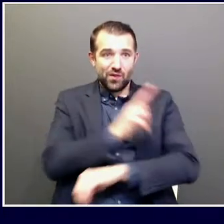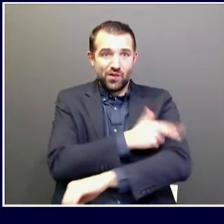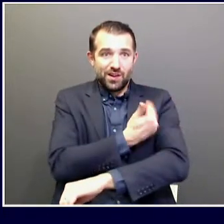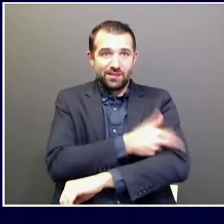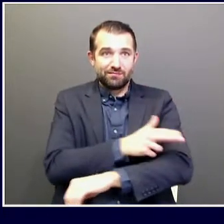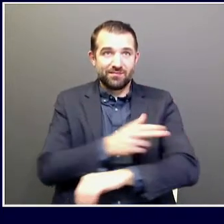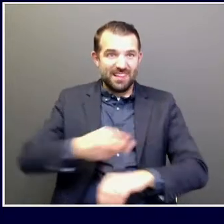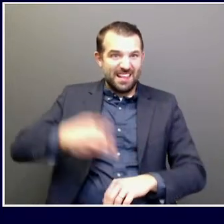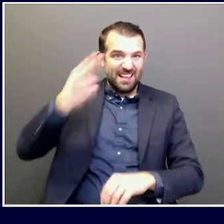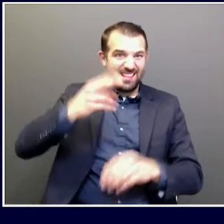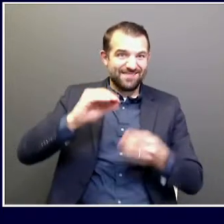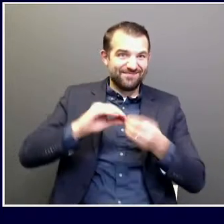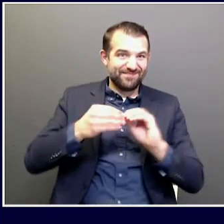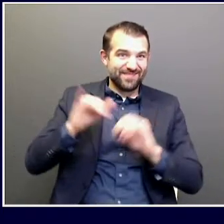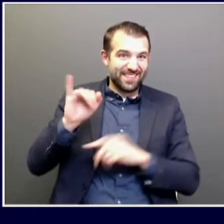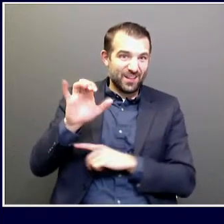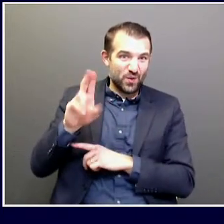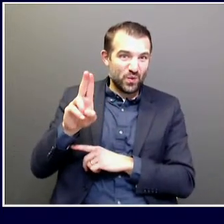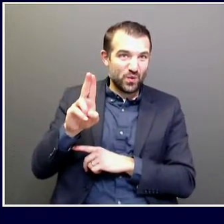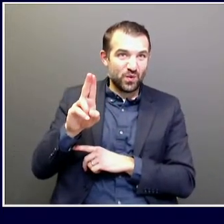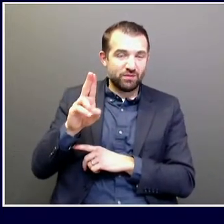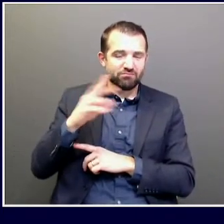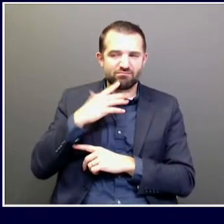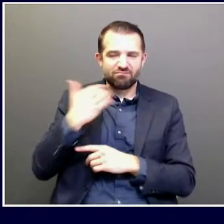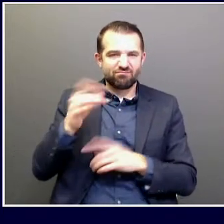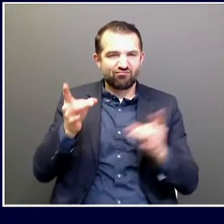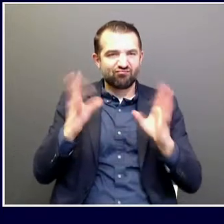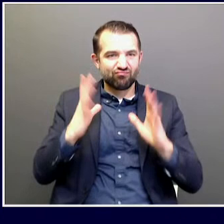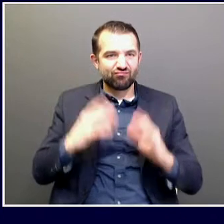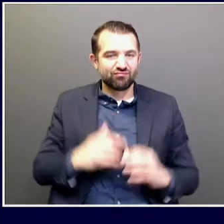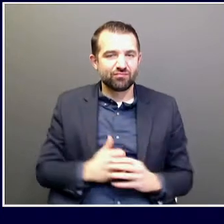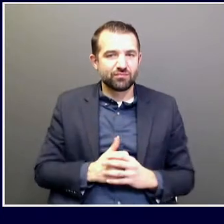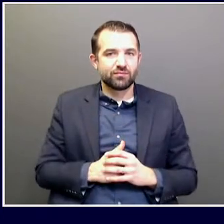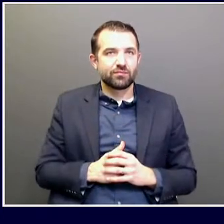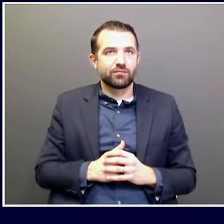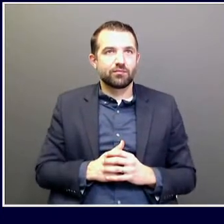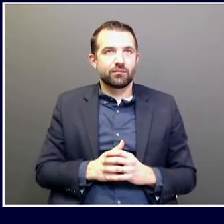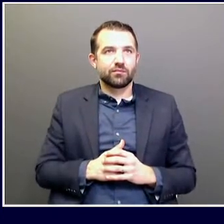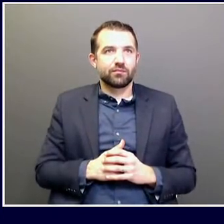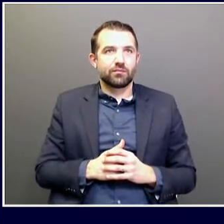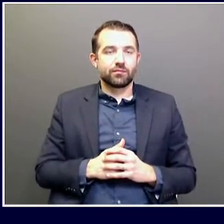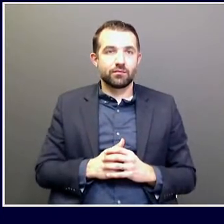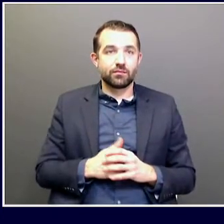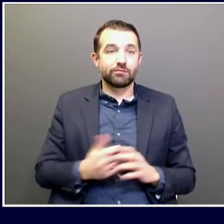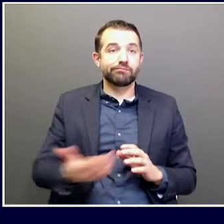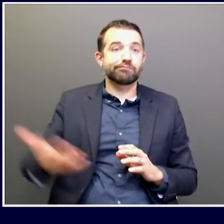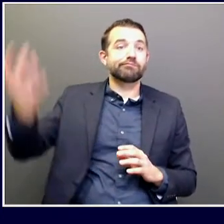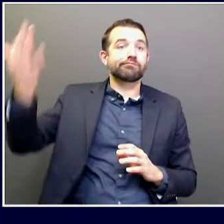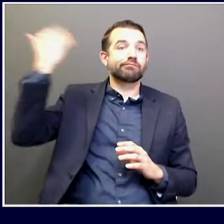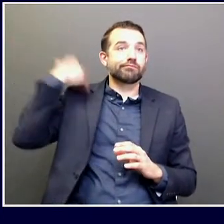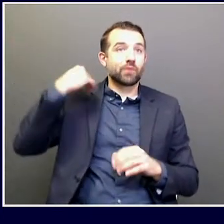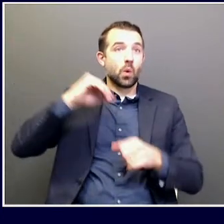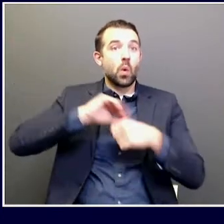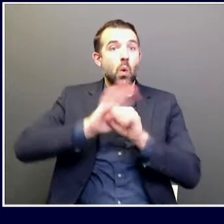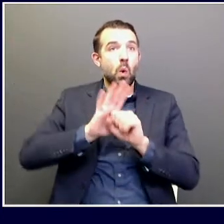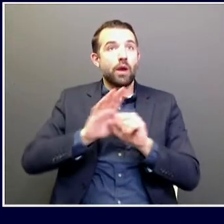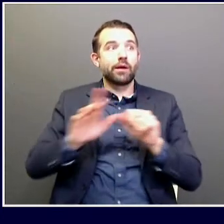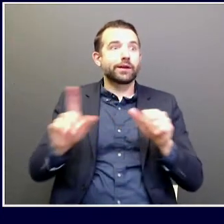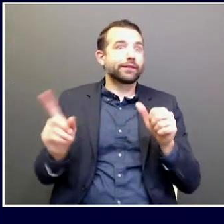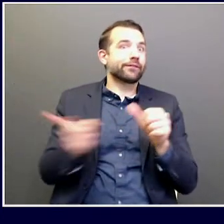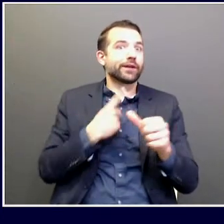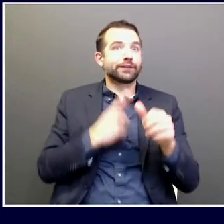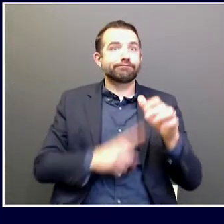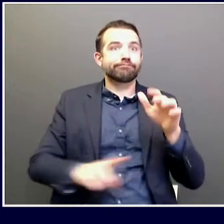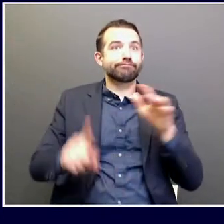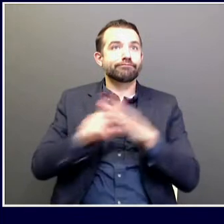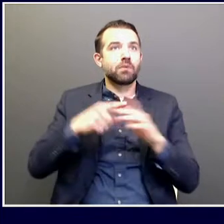children hospitalized throughout the pandemic. Early on in the pandemic, there was this notion that children were spared. But